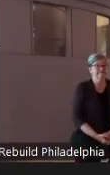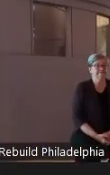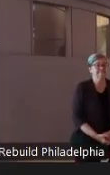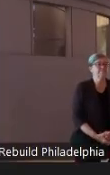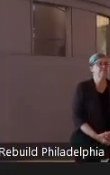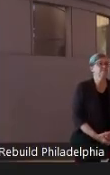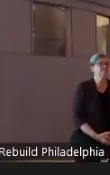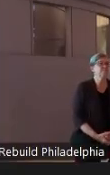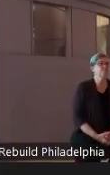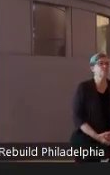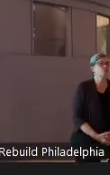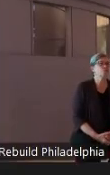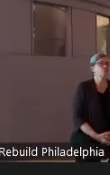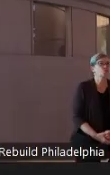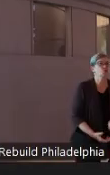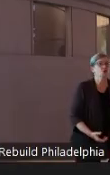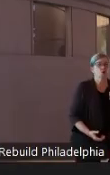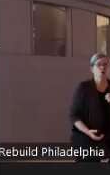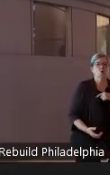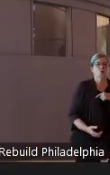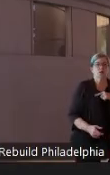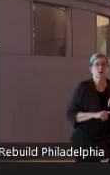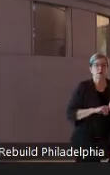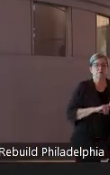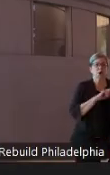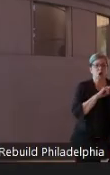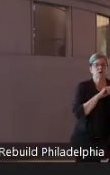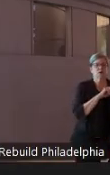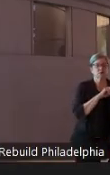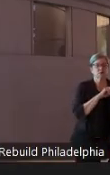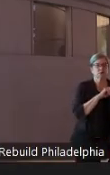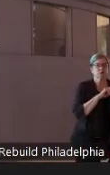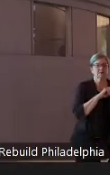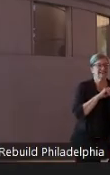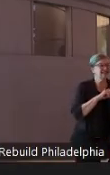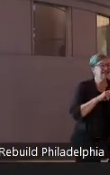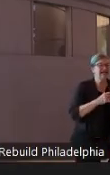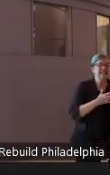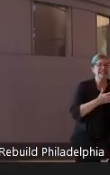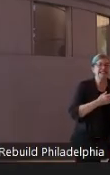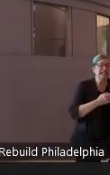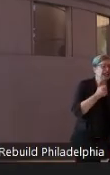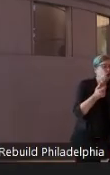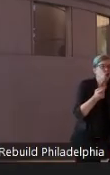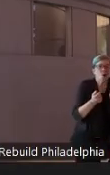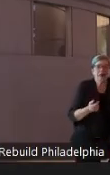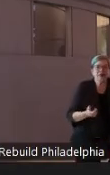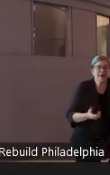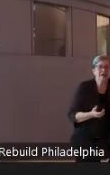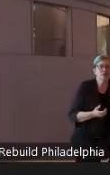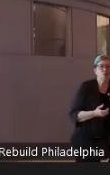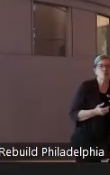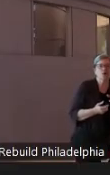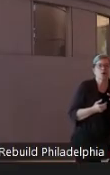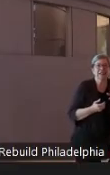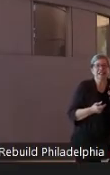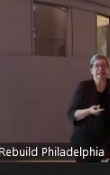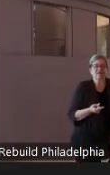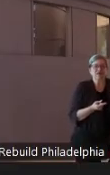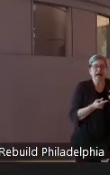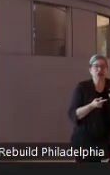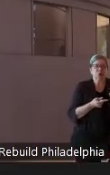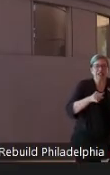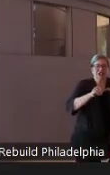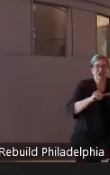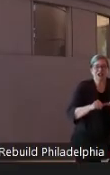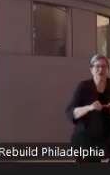this facility. So we took a pause because taking amenities away or value engineering this facility to take